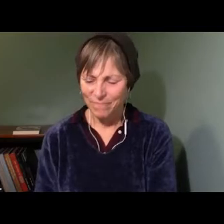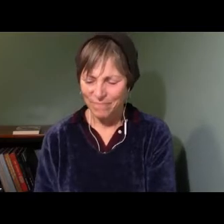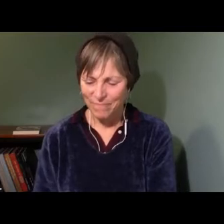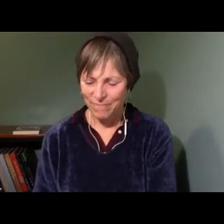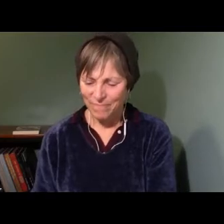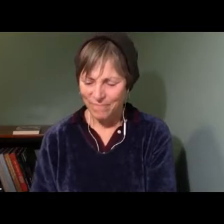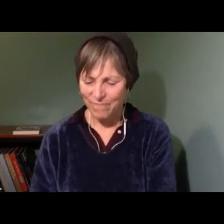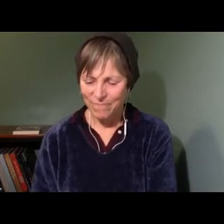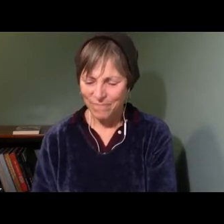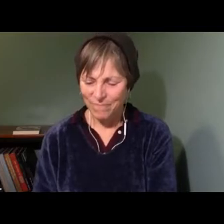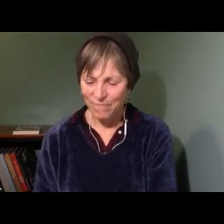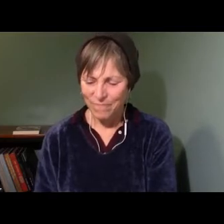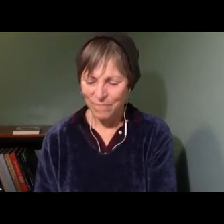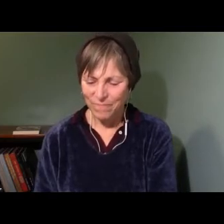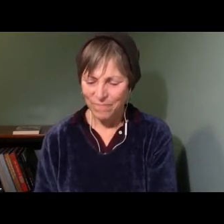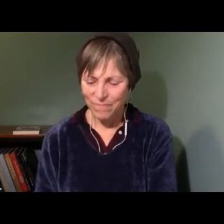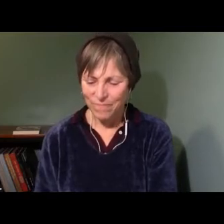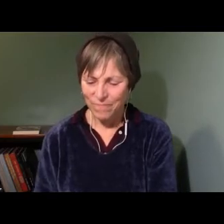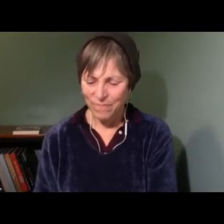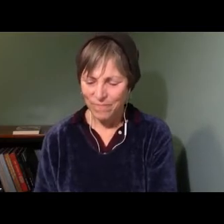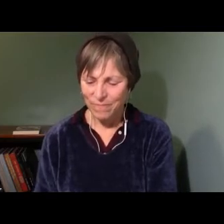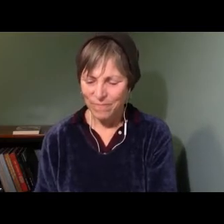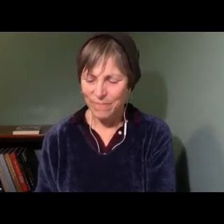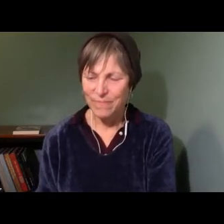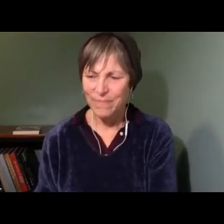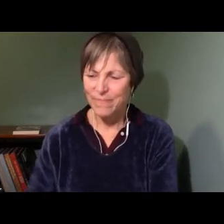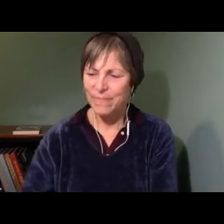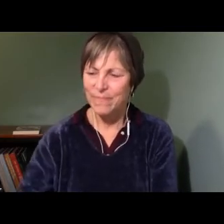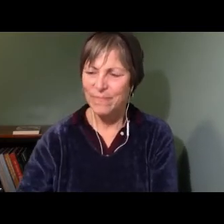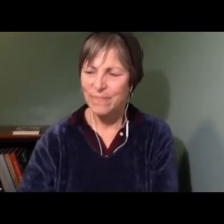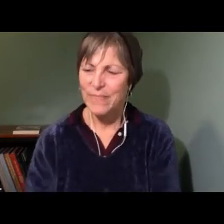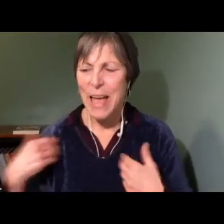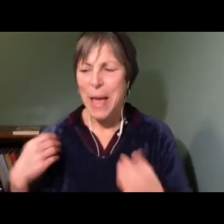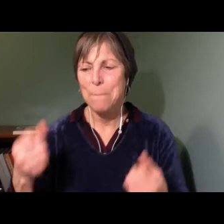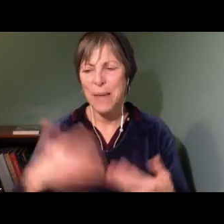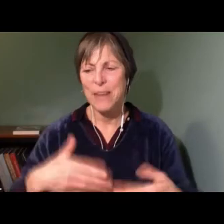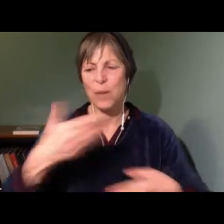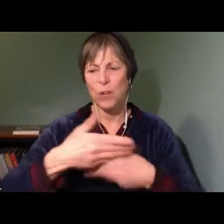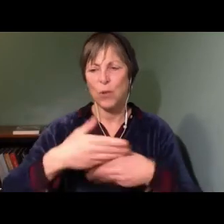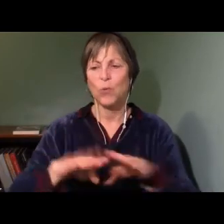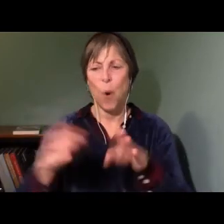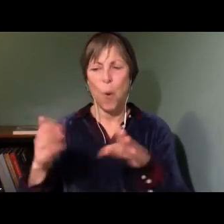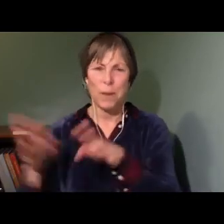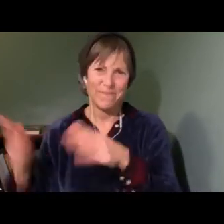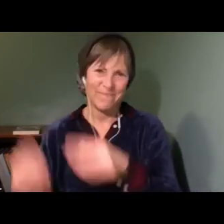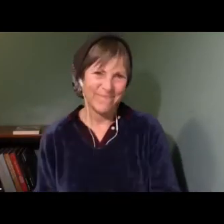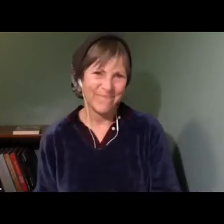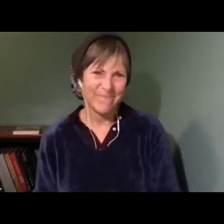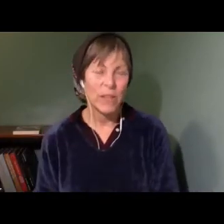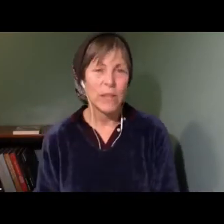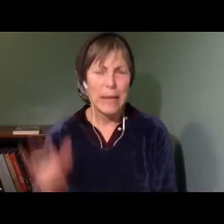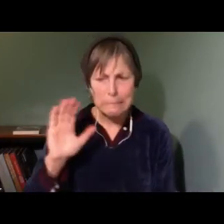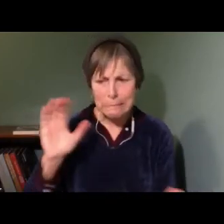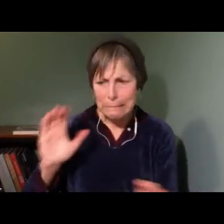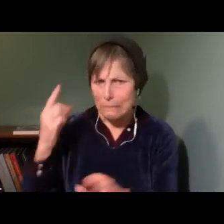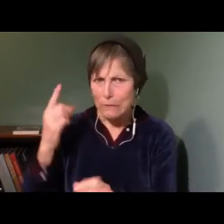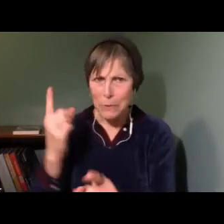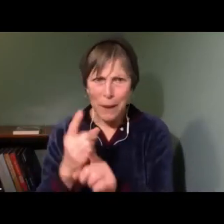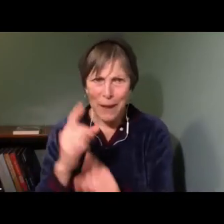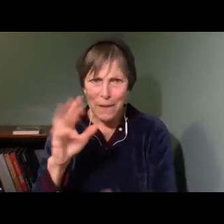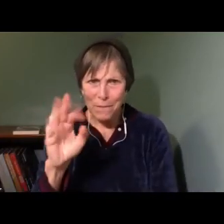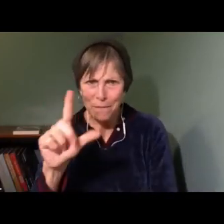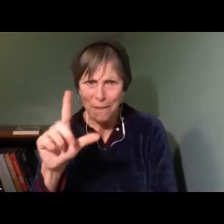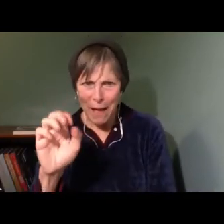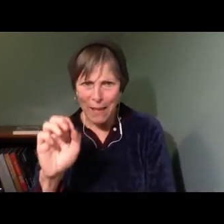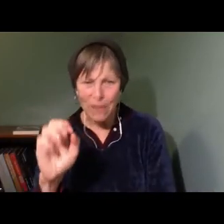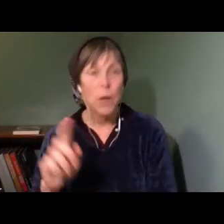um so just so you know uh as i am looking for the right file we our